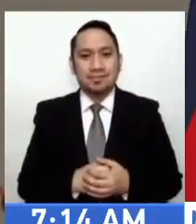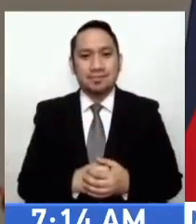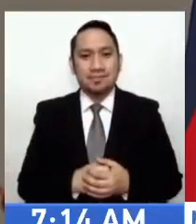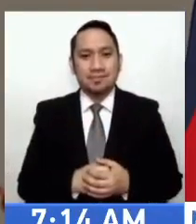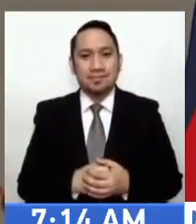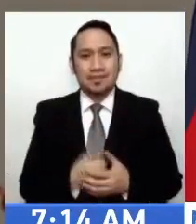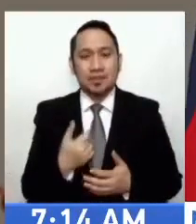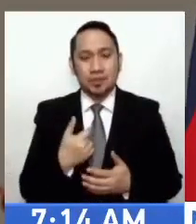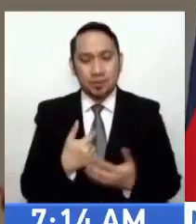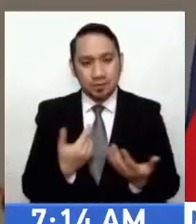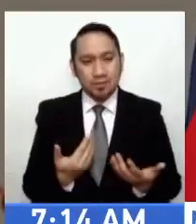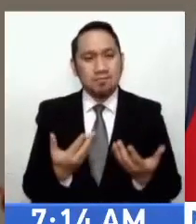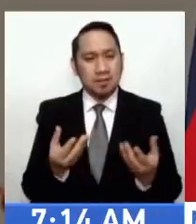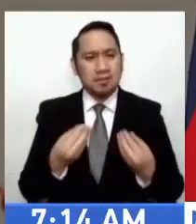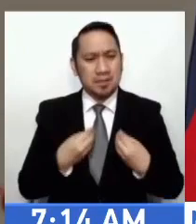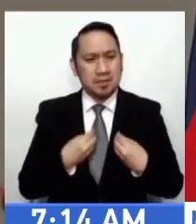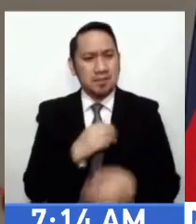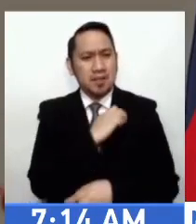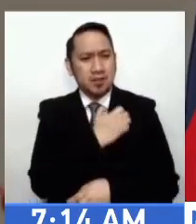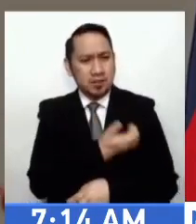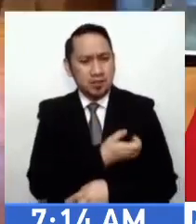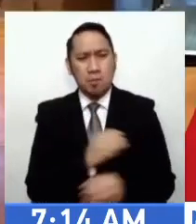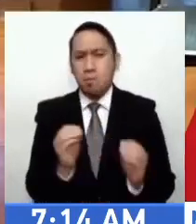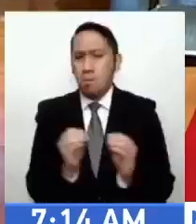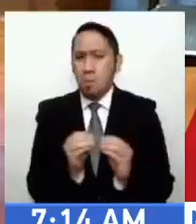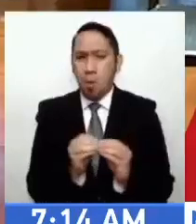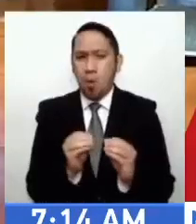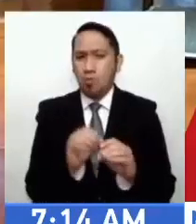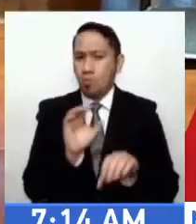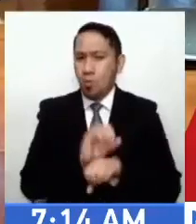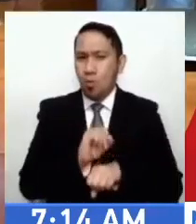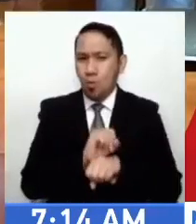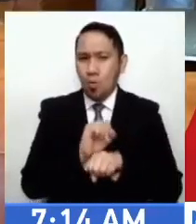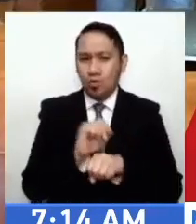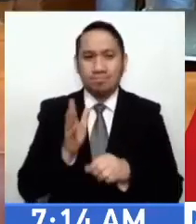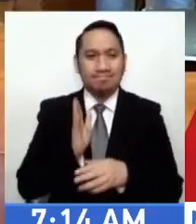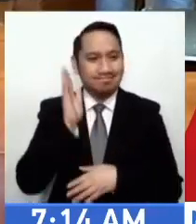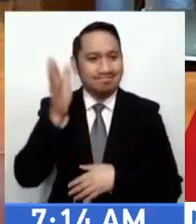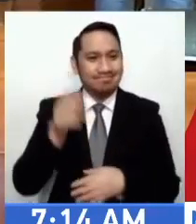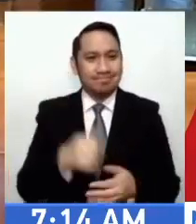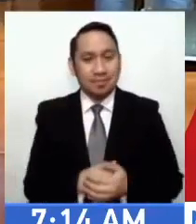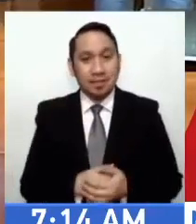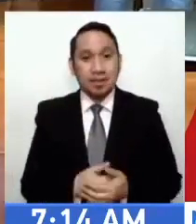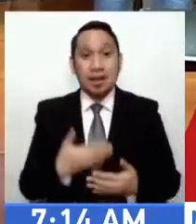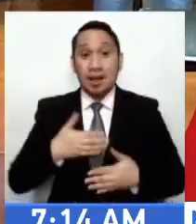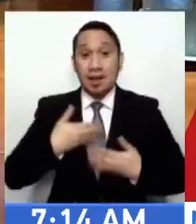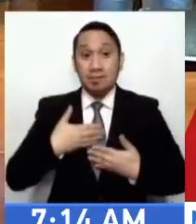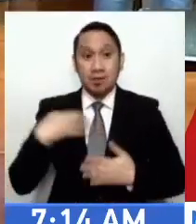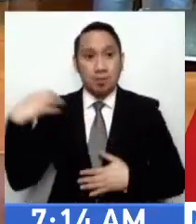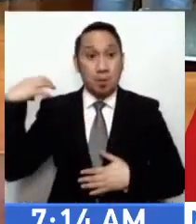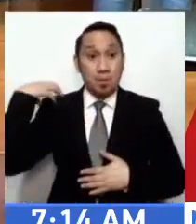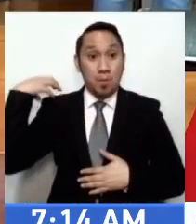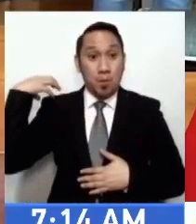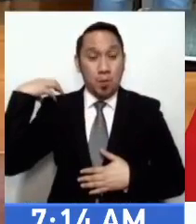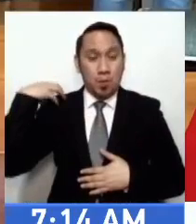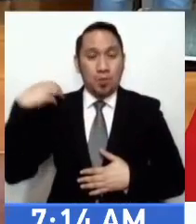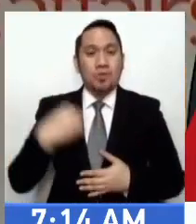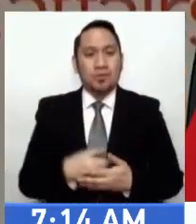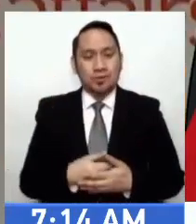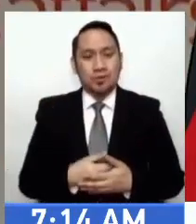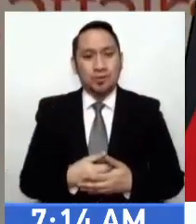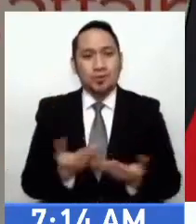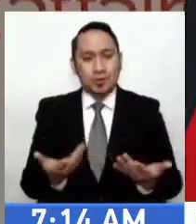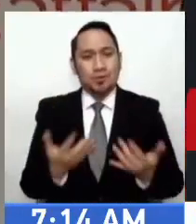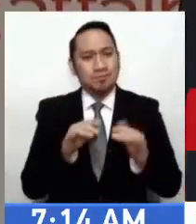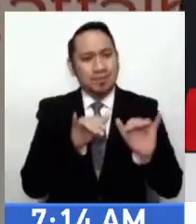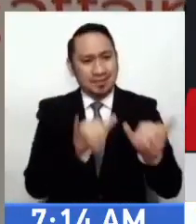energy to do more in the following years. Masaya ang mga boss ng GMA Network na nananatiling kapuso si Atom. We're